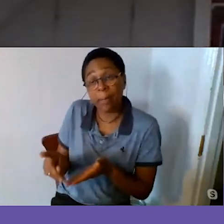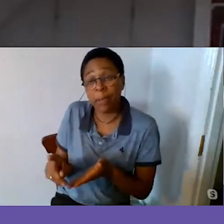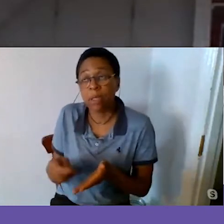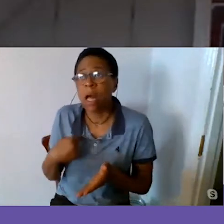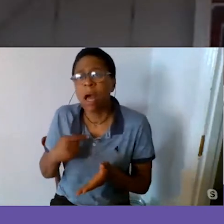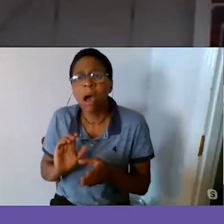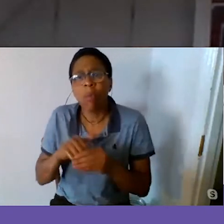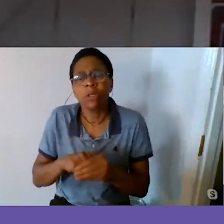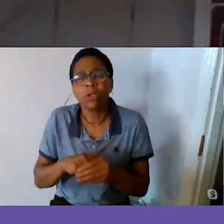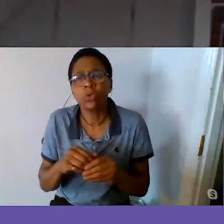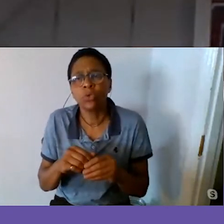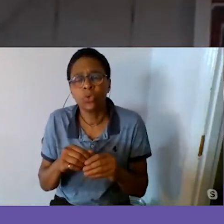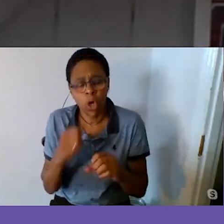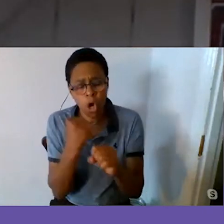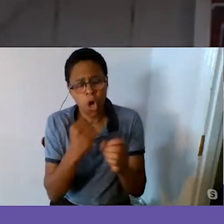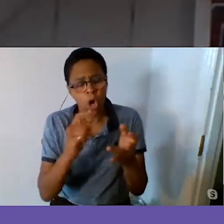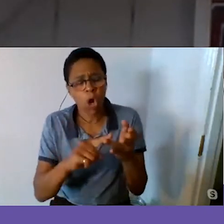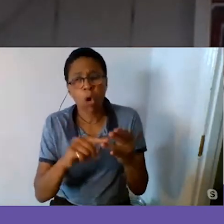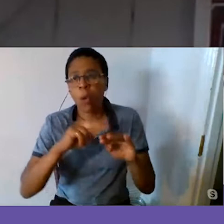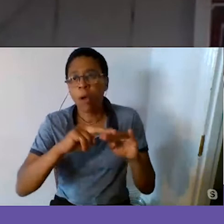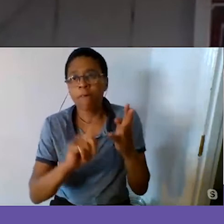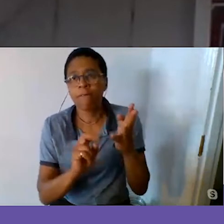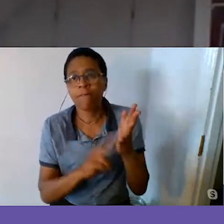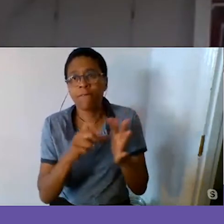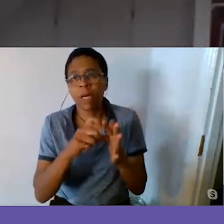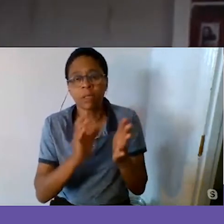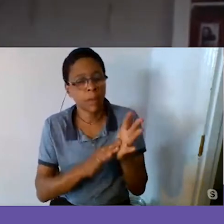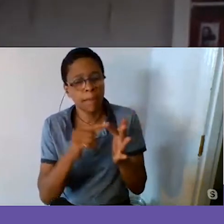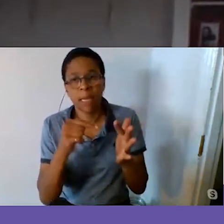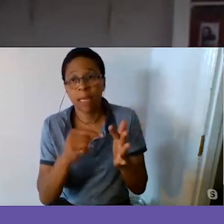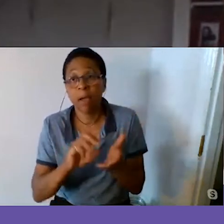raised £5,000 in just over 2 weeks, and